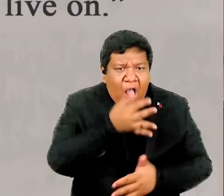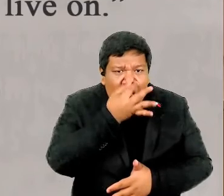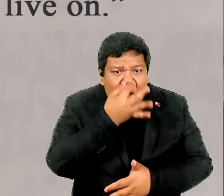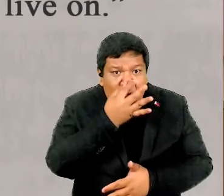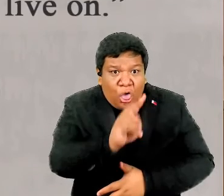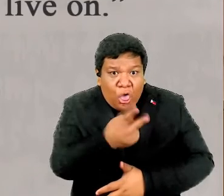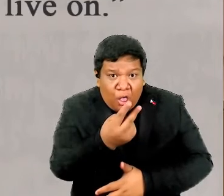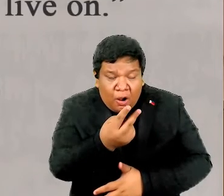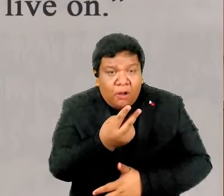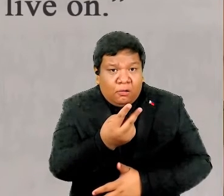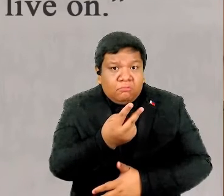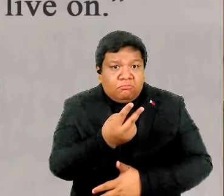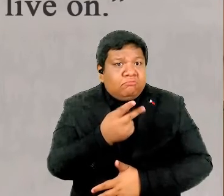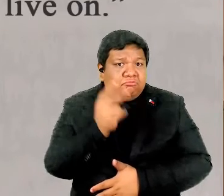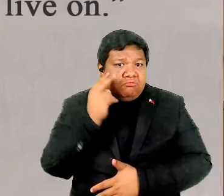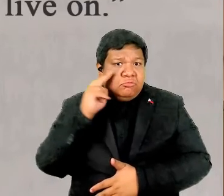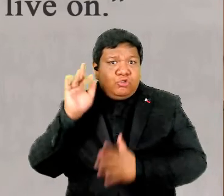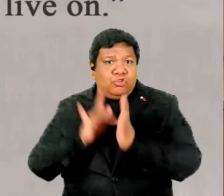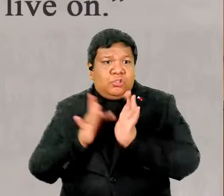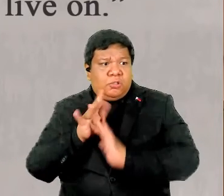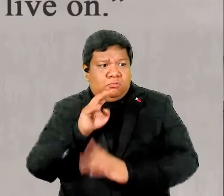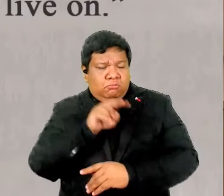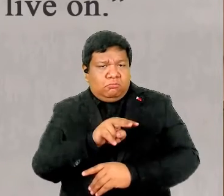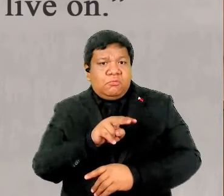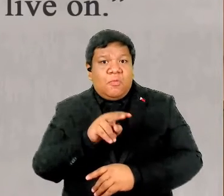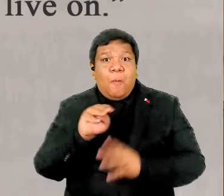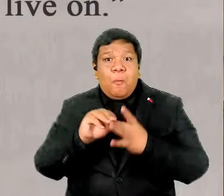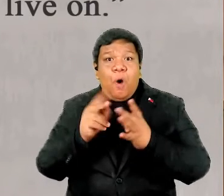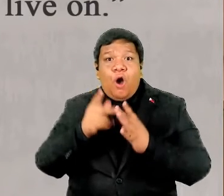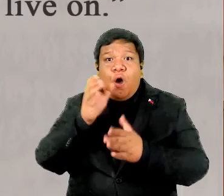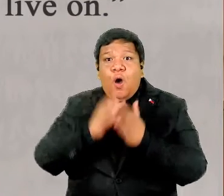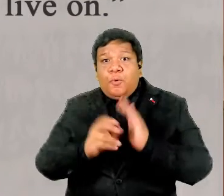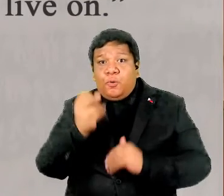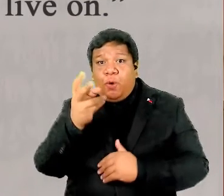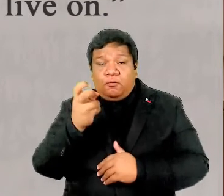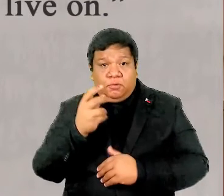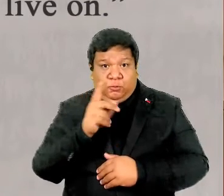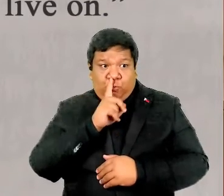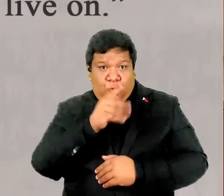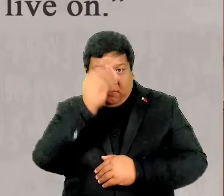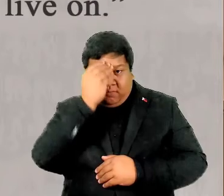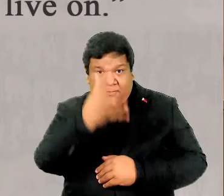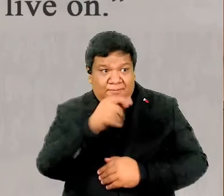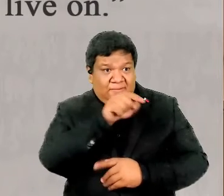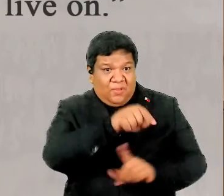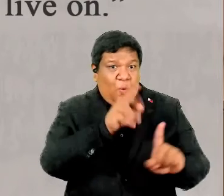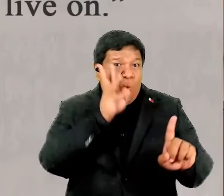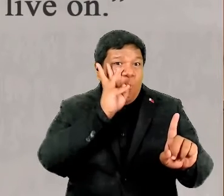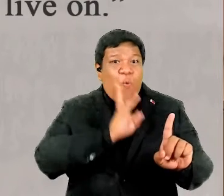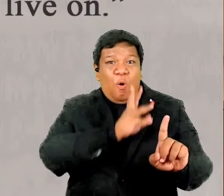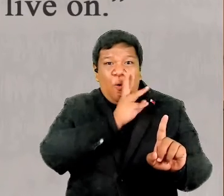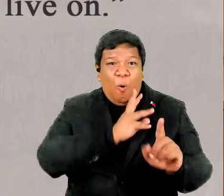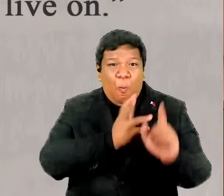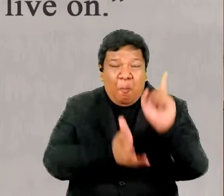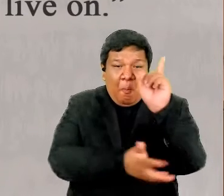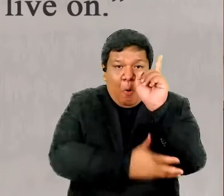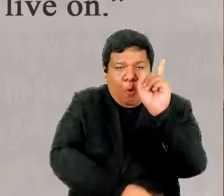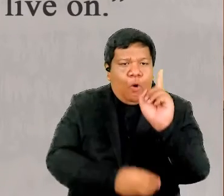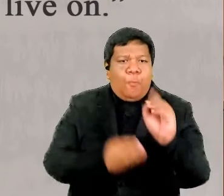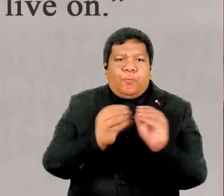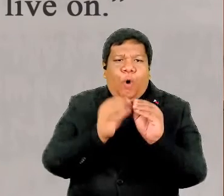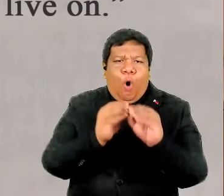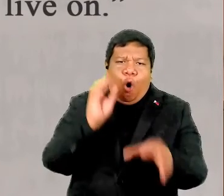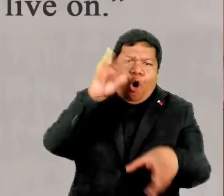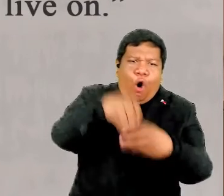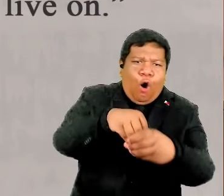Mark 12, he calls his disciples to him and said, "Truly I tell you, this poor widow has put more into the